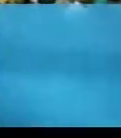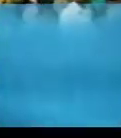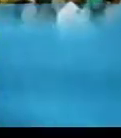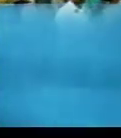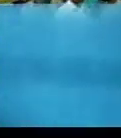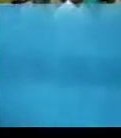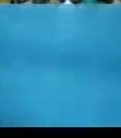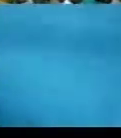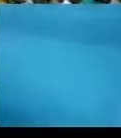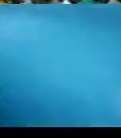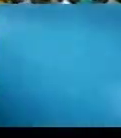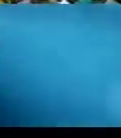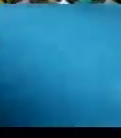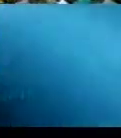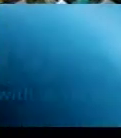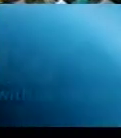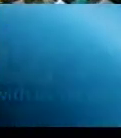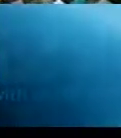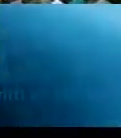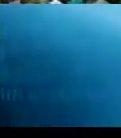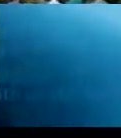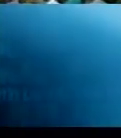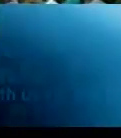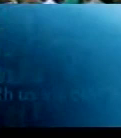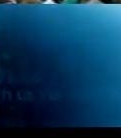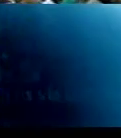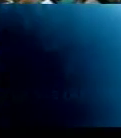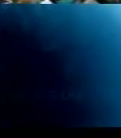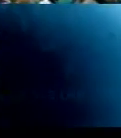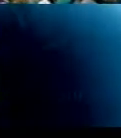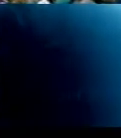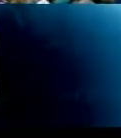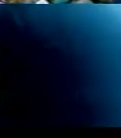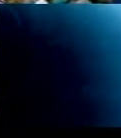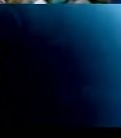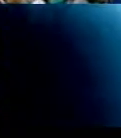there. Steady there. And be quiet.